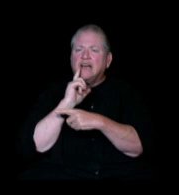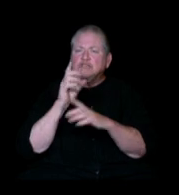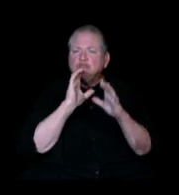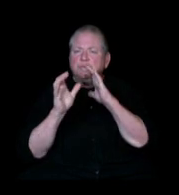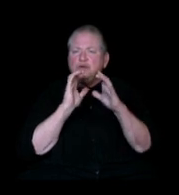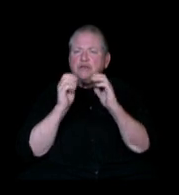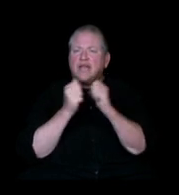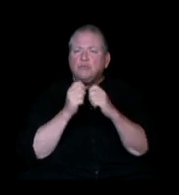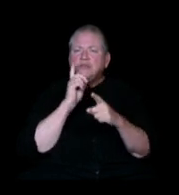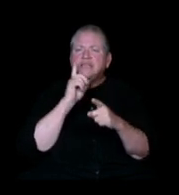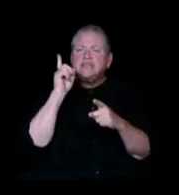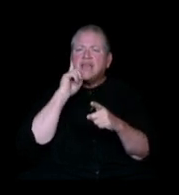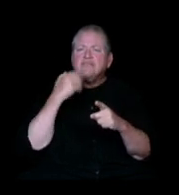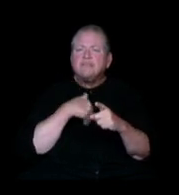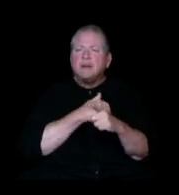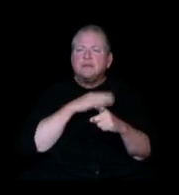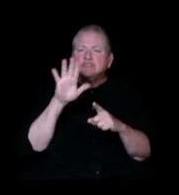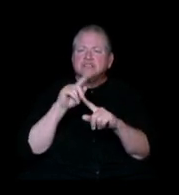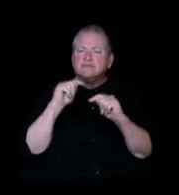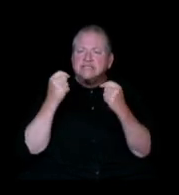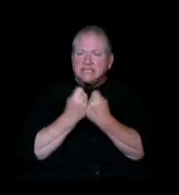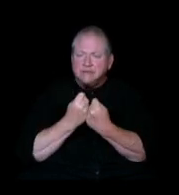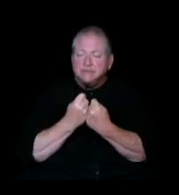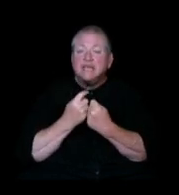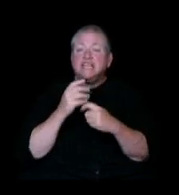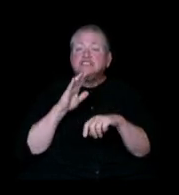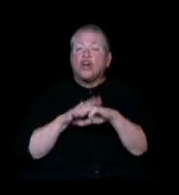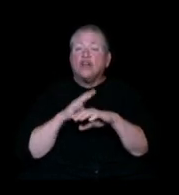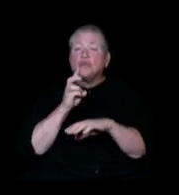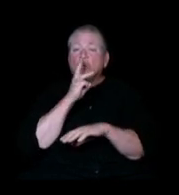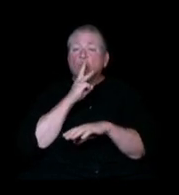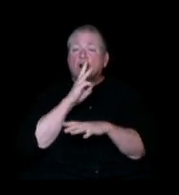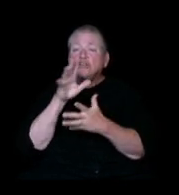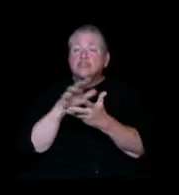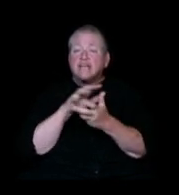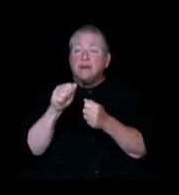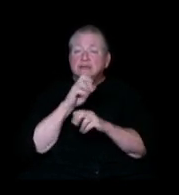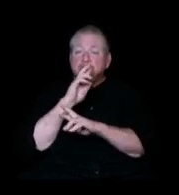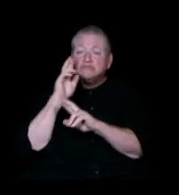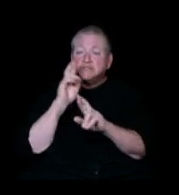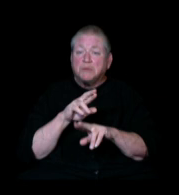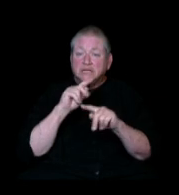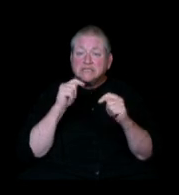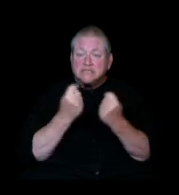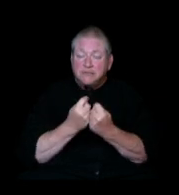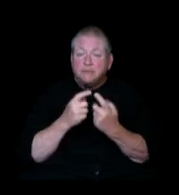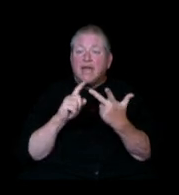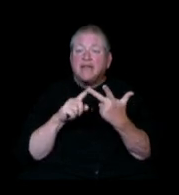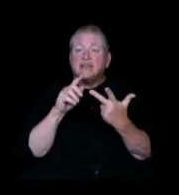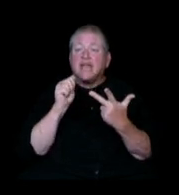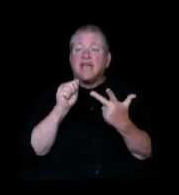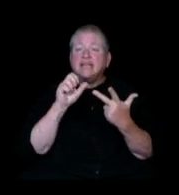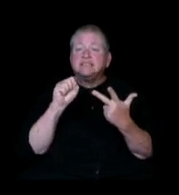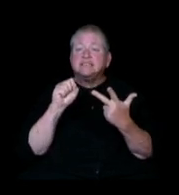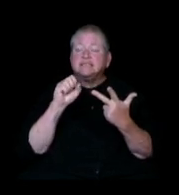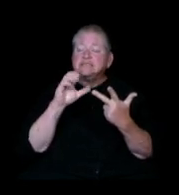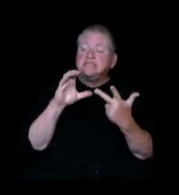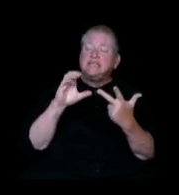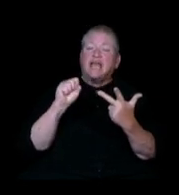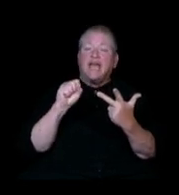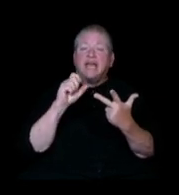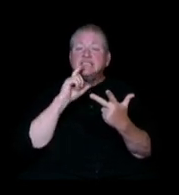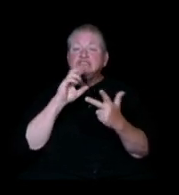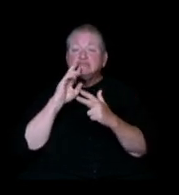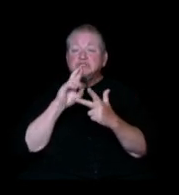with the deaf members of his team. He's on the water damage response team and is a member of the ACS Safety Committee.